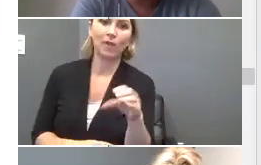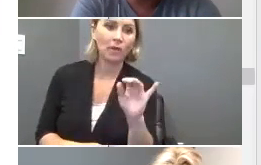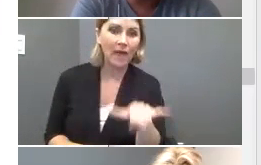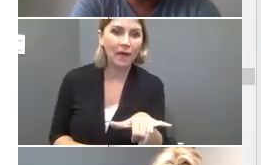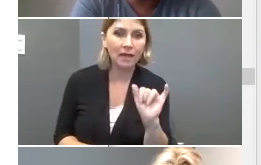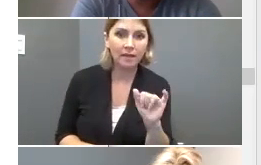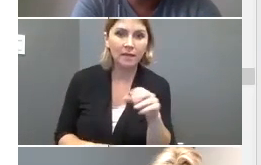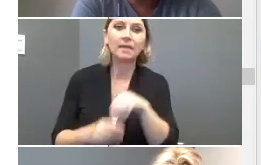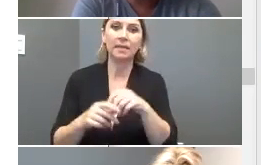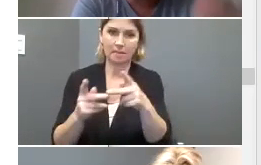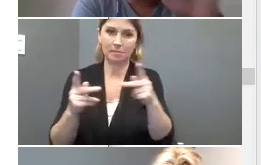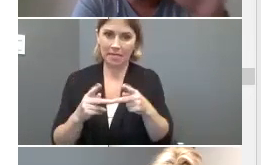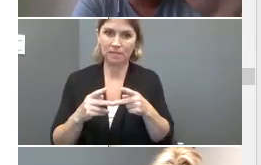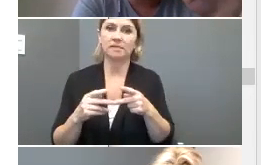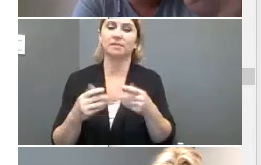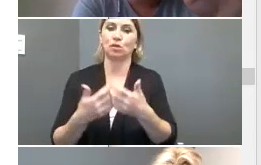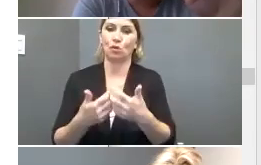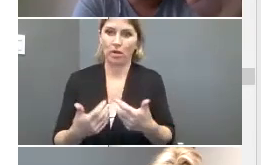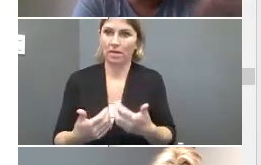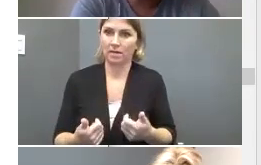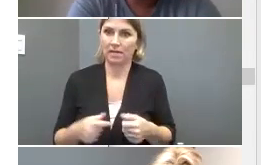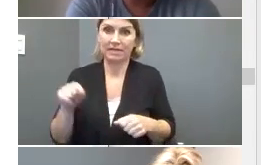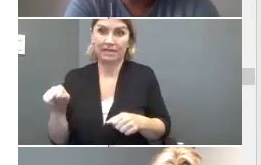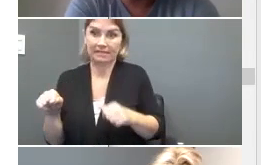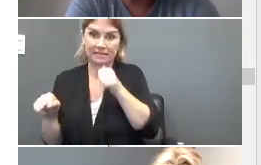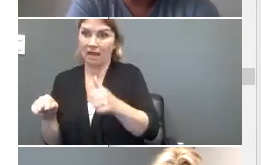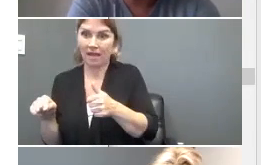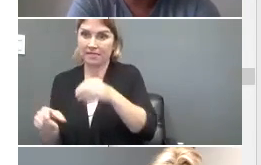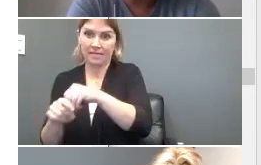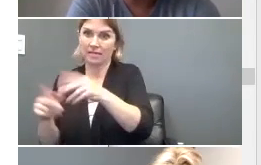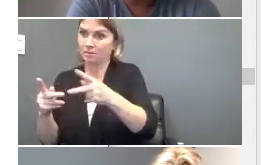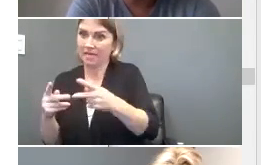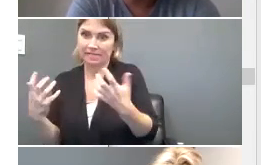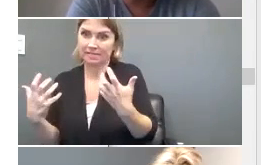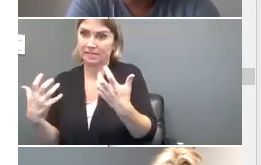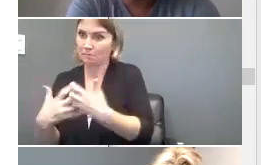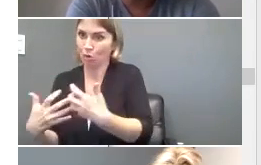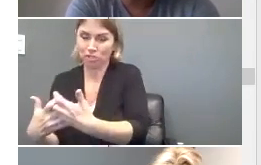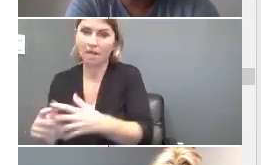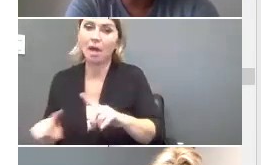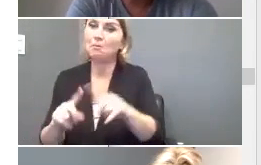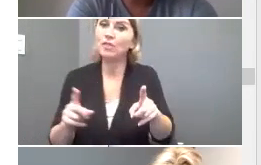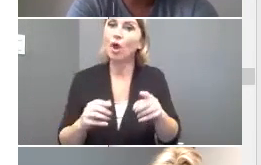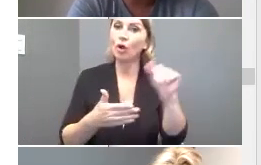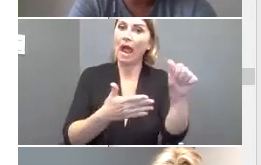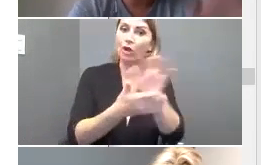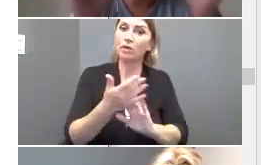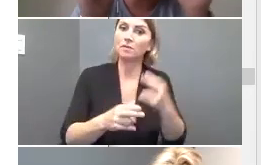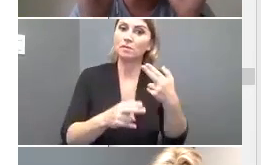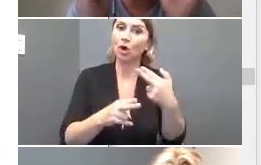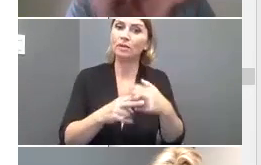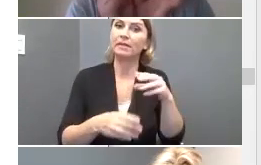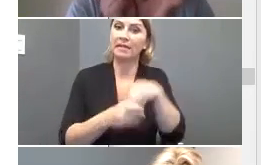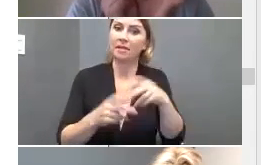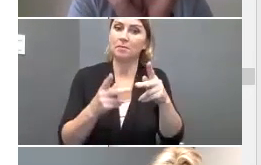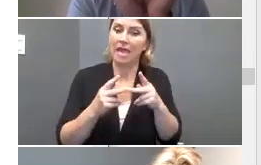in place sorting. So this is not in place merging, but there are algorithms that are called in place merging, where